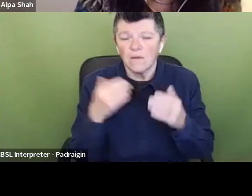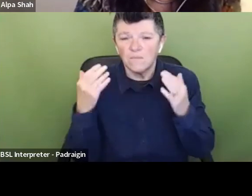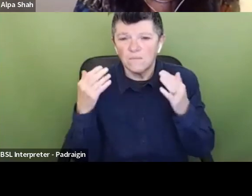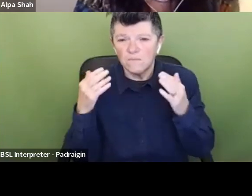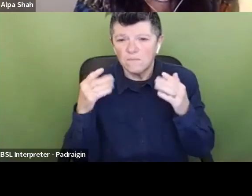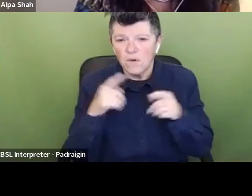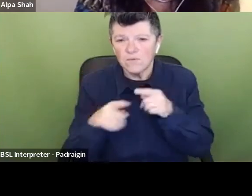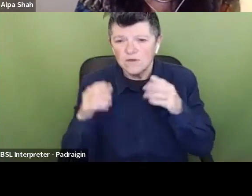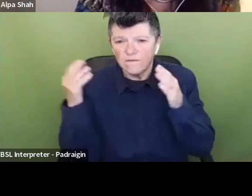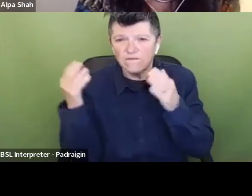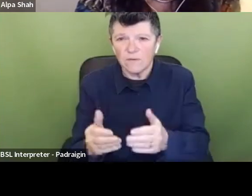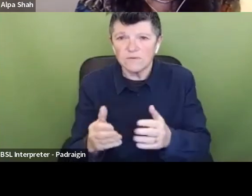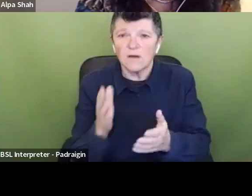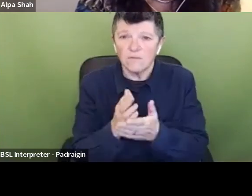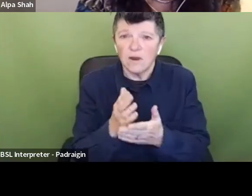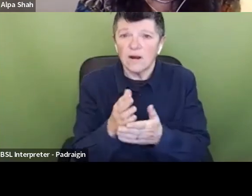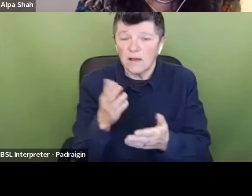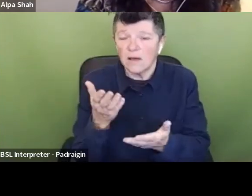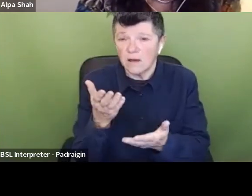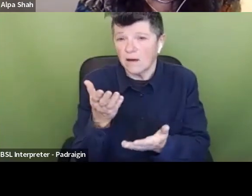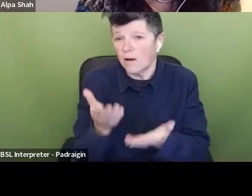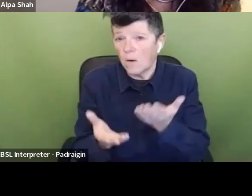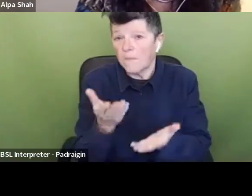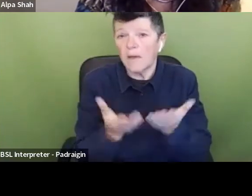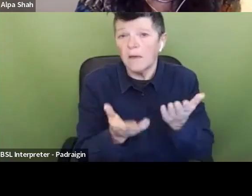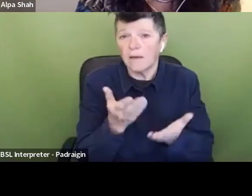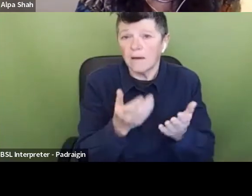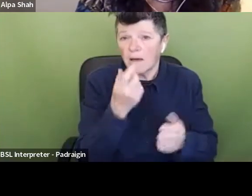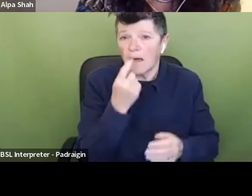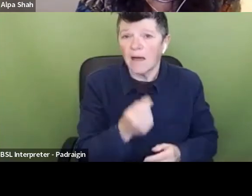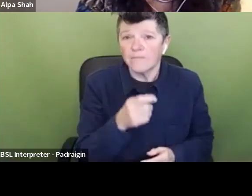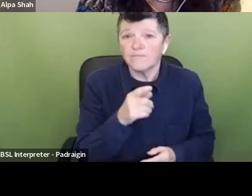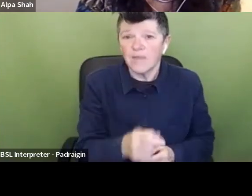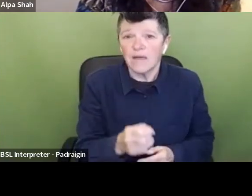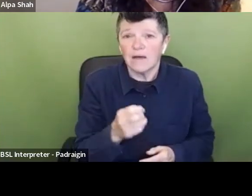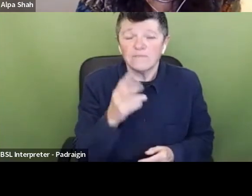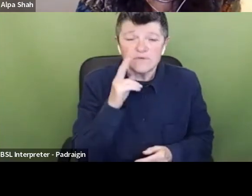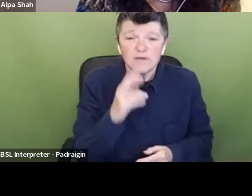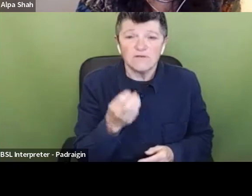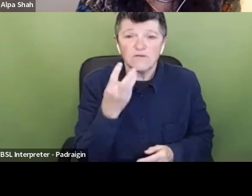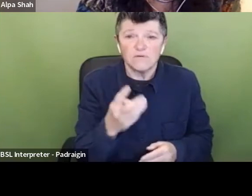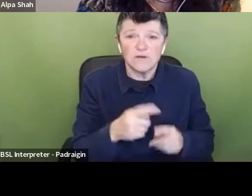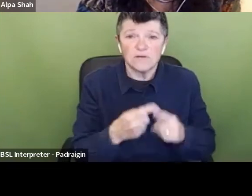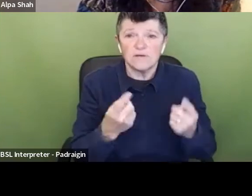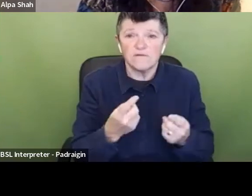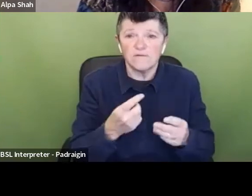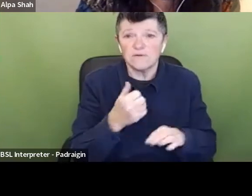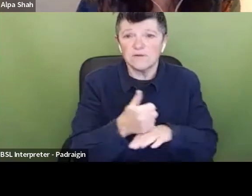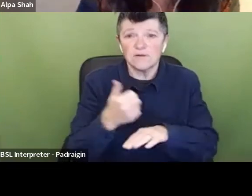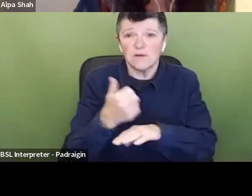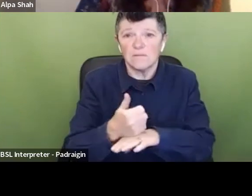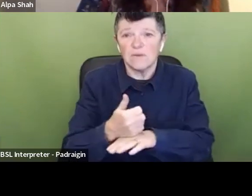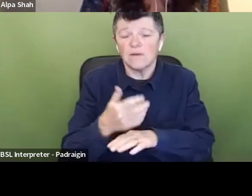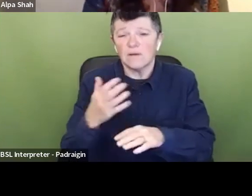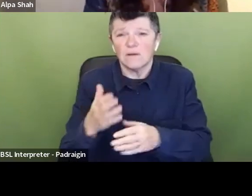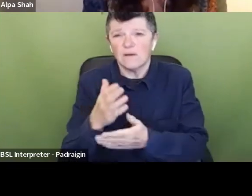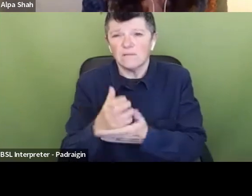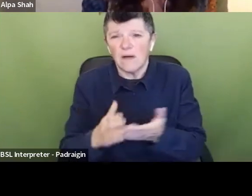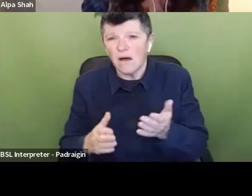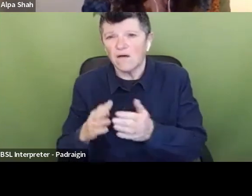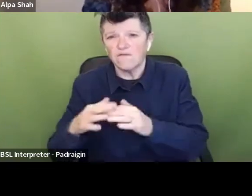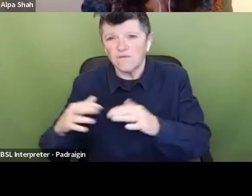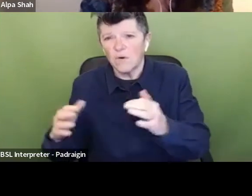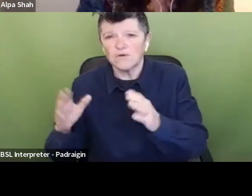very comparable. So I've seen 3 different setups: quasi-rural or small town, small